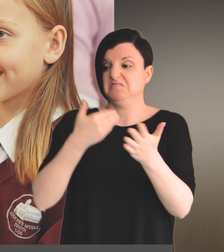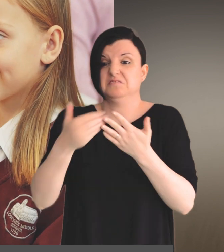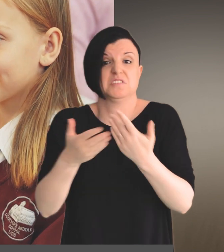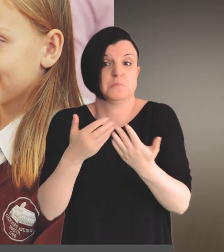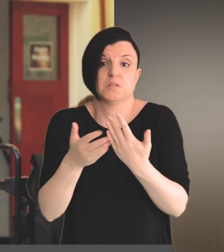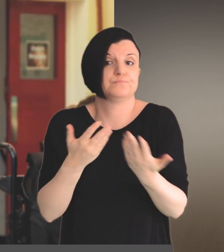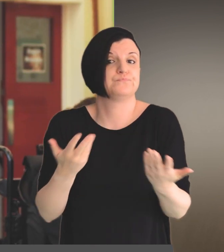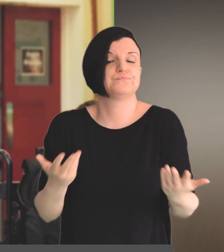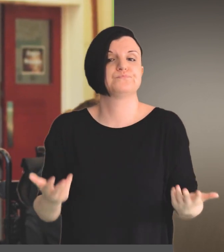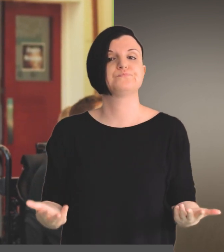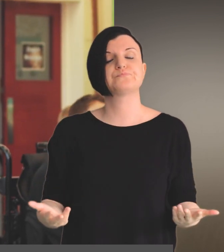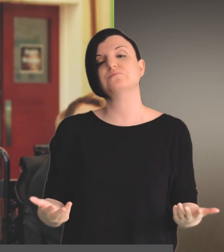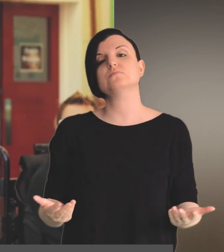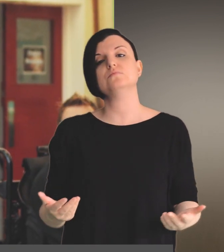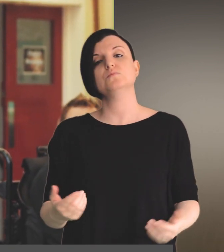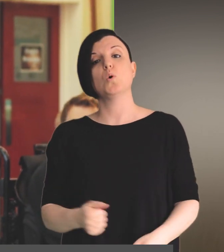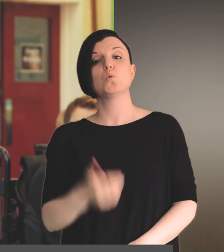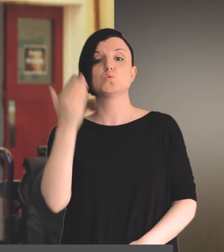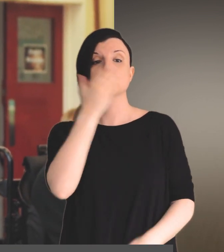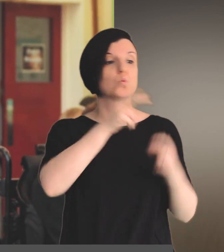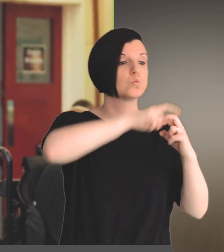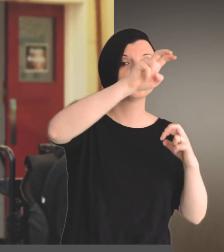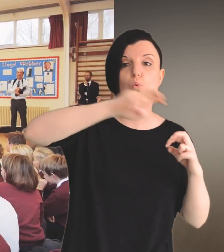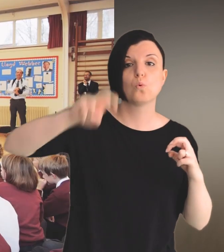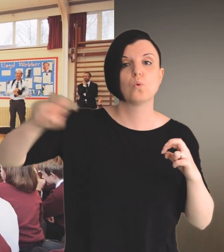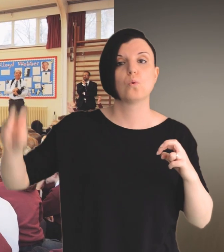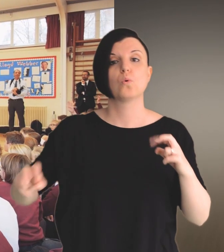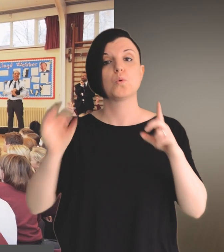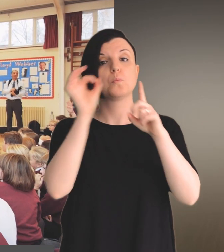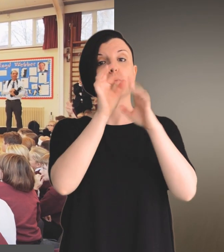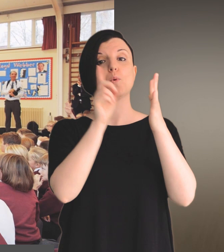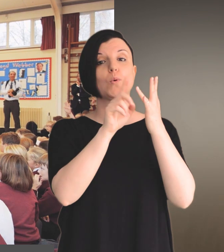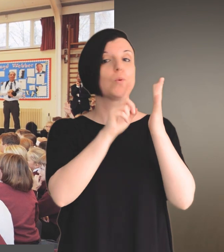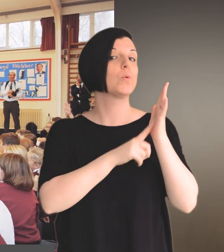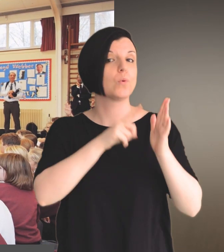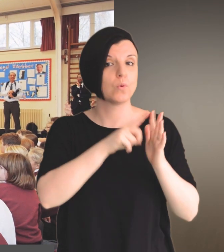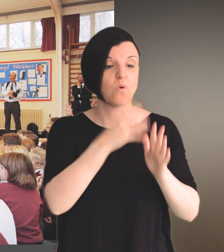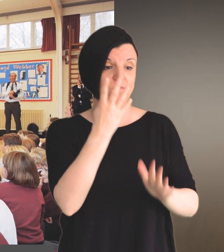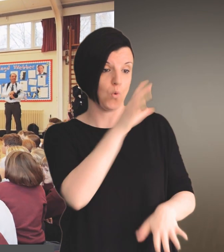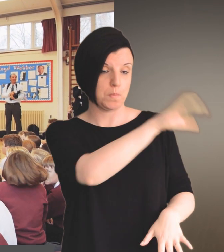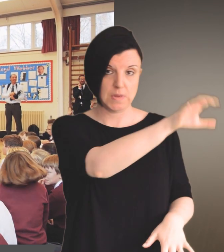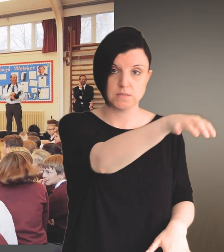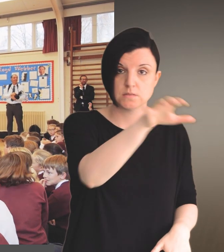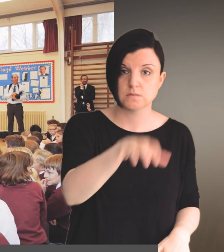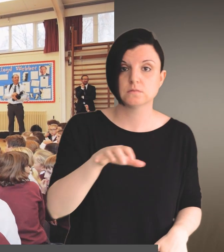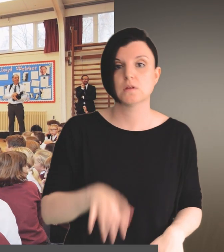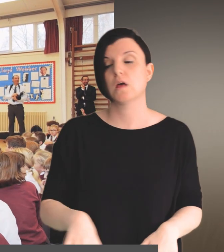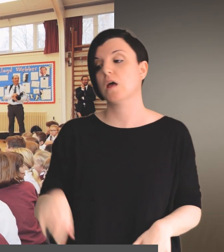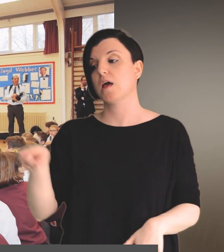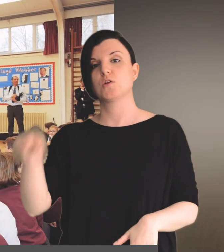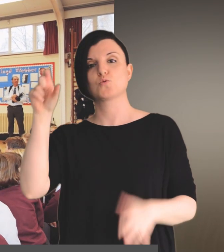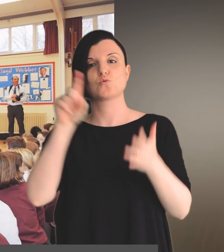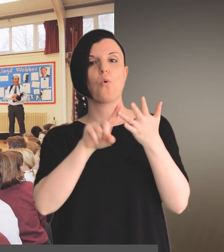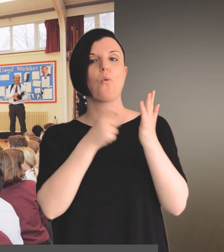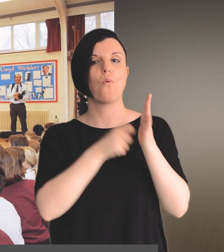disability or not. So part of that was to do schools tours. BSO Resound in a full school hall. So we visited 4 schools in Poole and 2